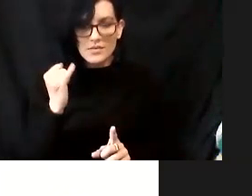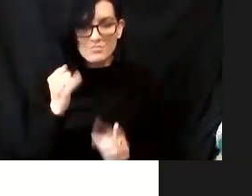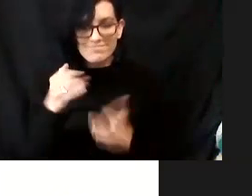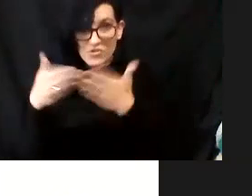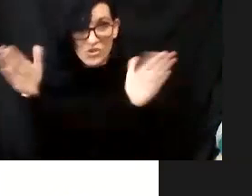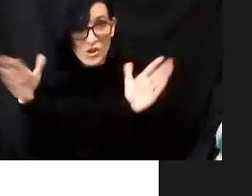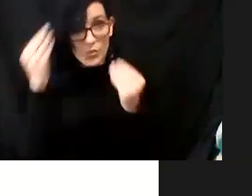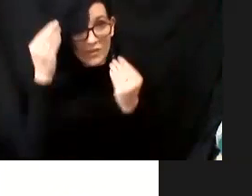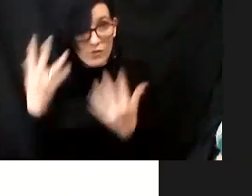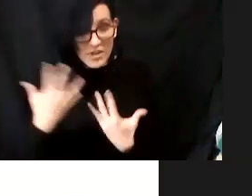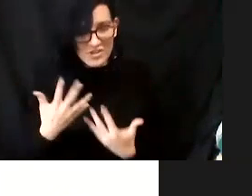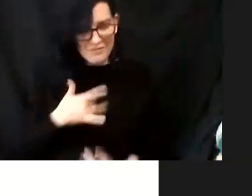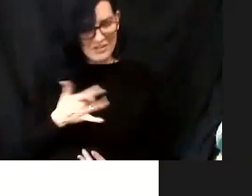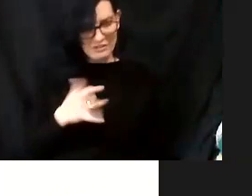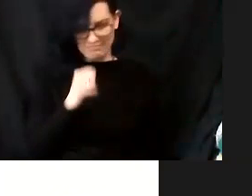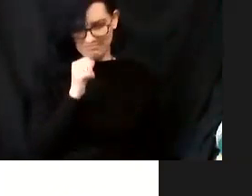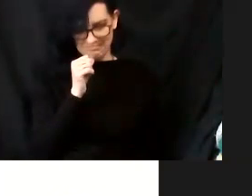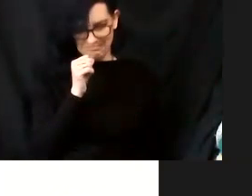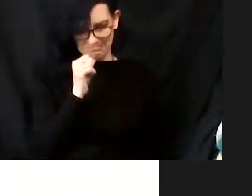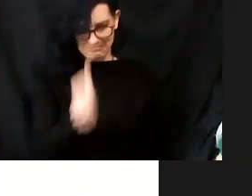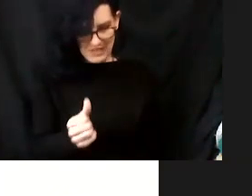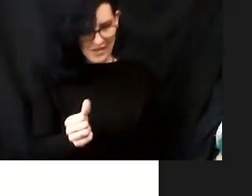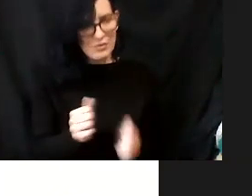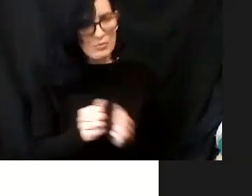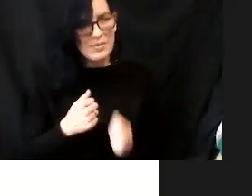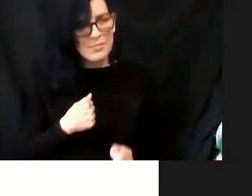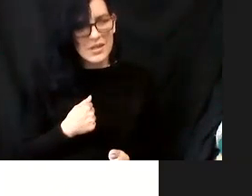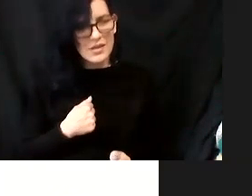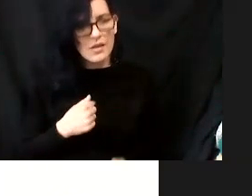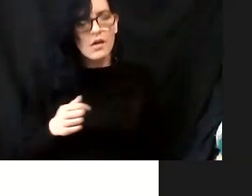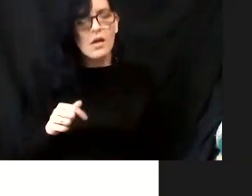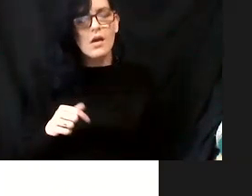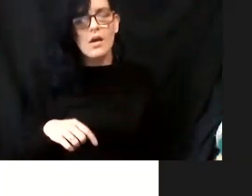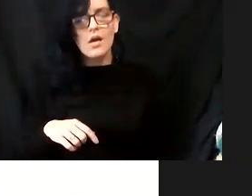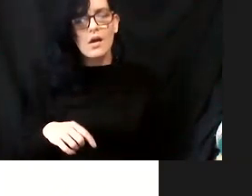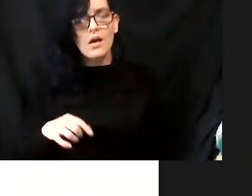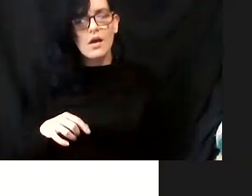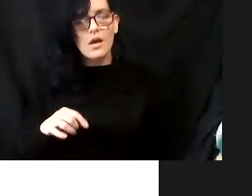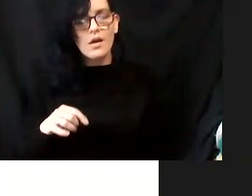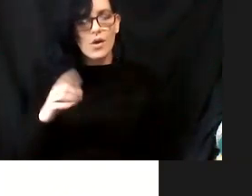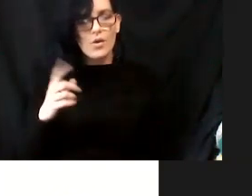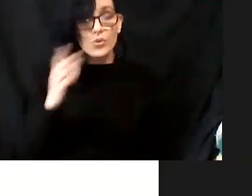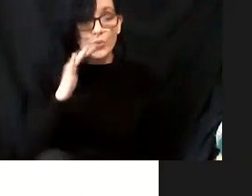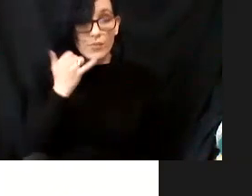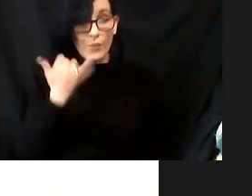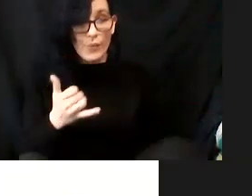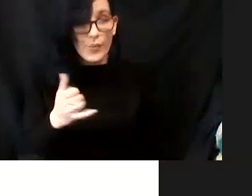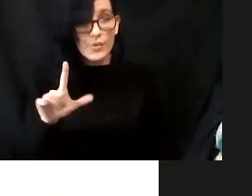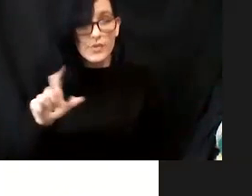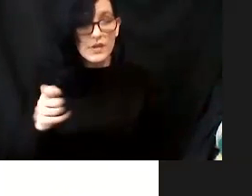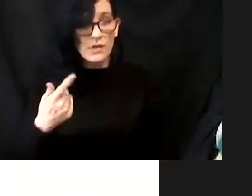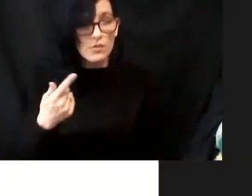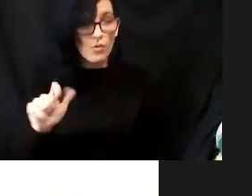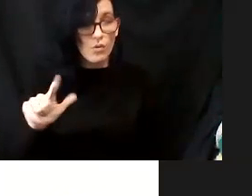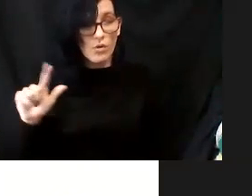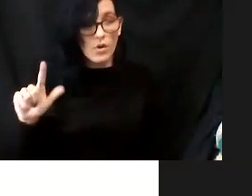can give legal aid a call. We're trying to do these cases and take a look at the issues people